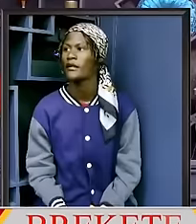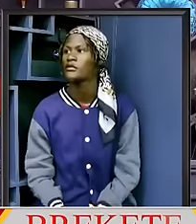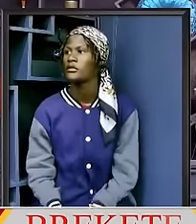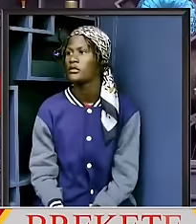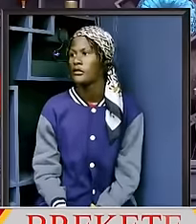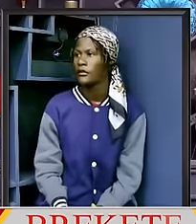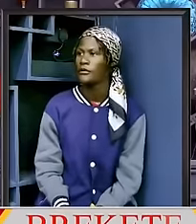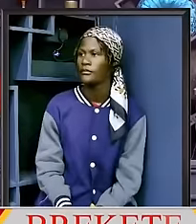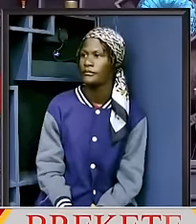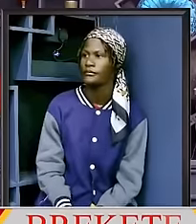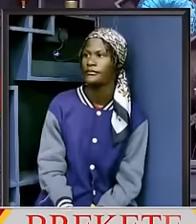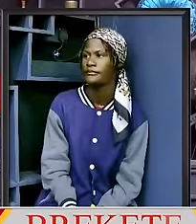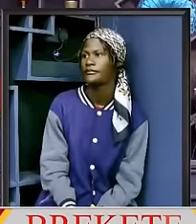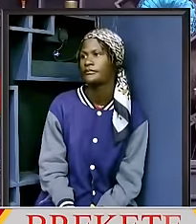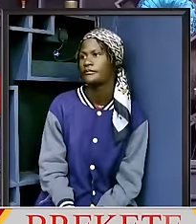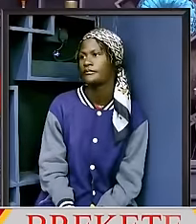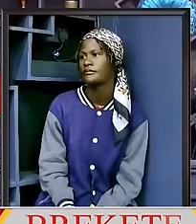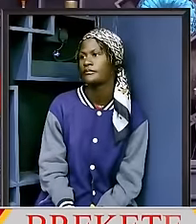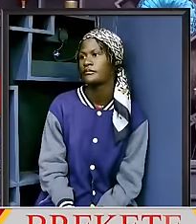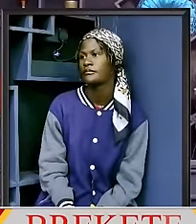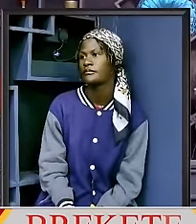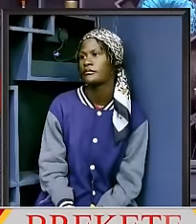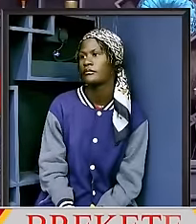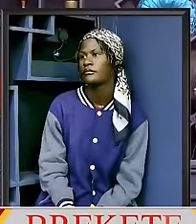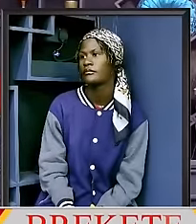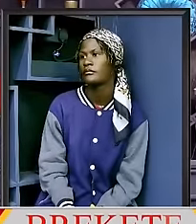That mic should be permanently on.